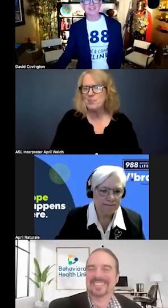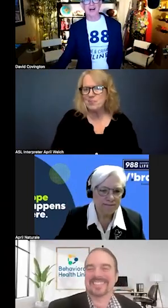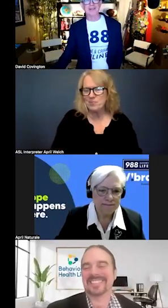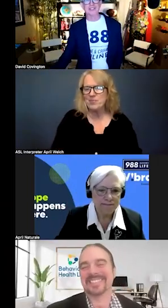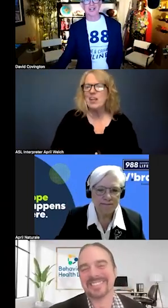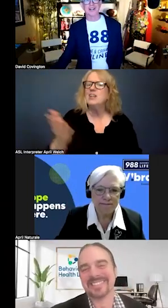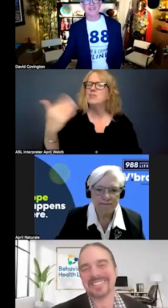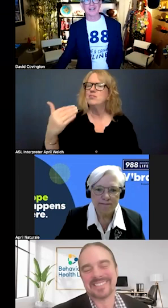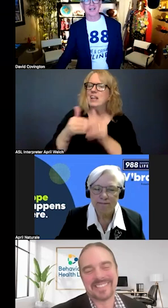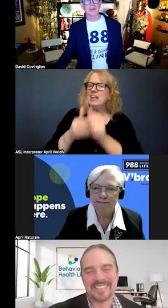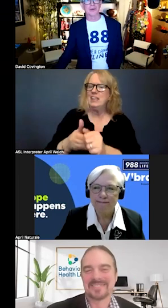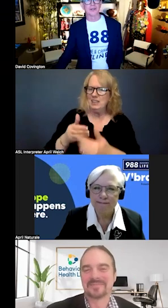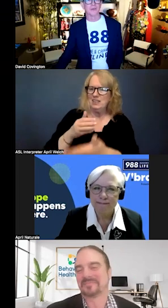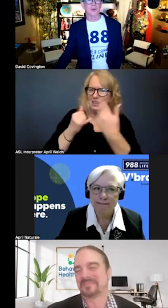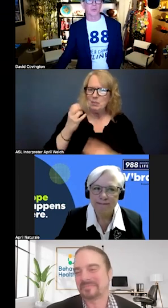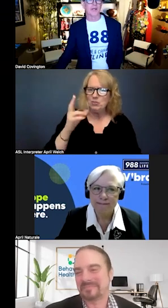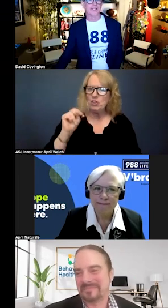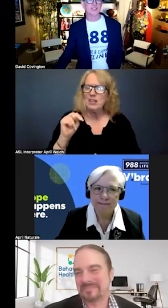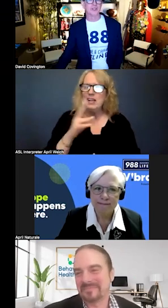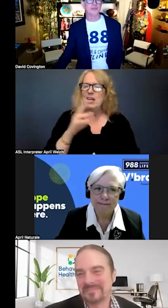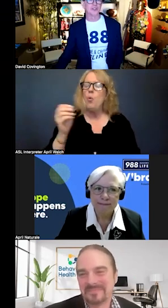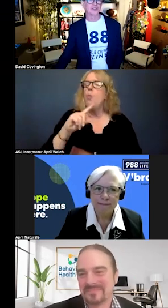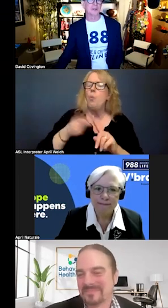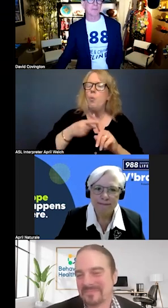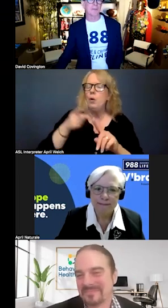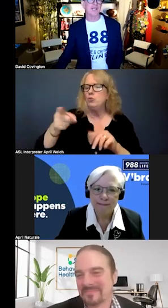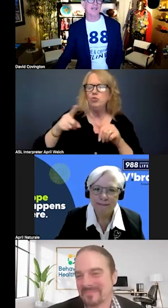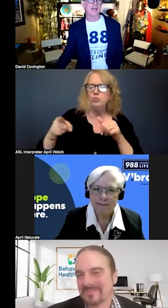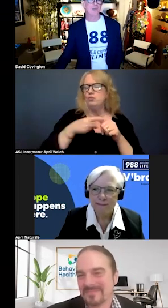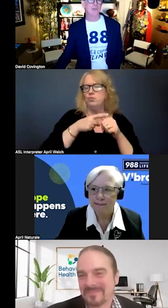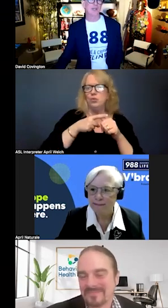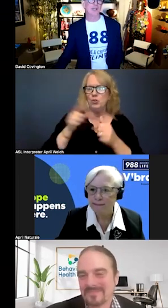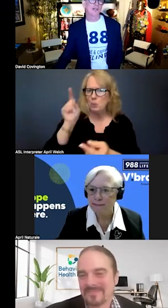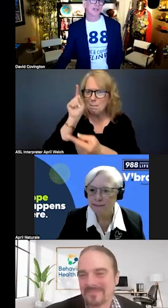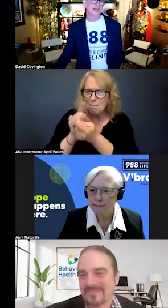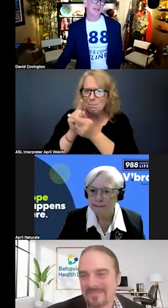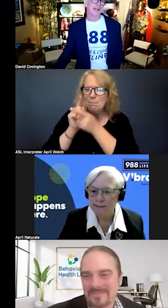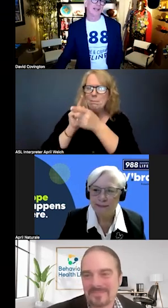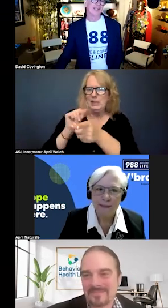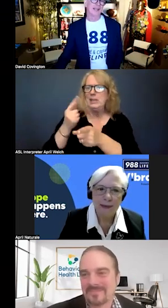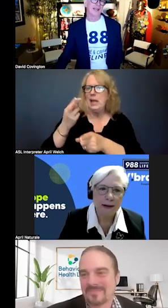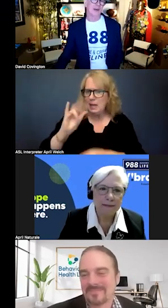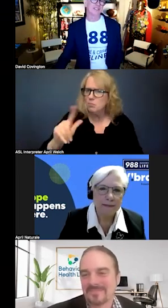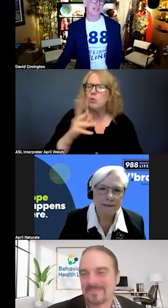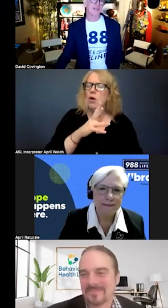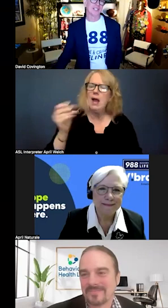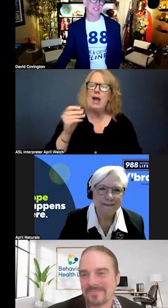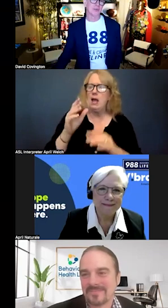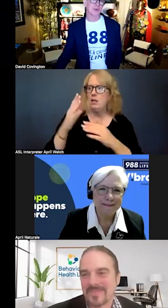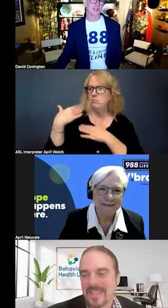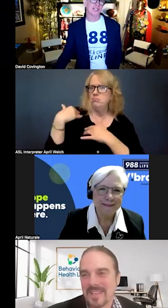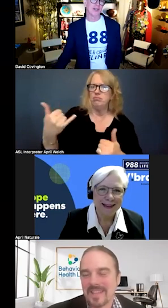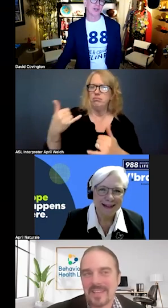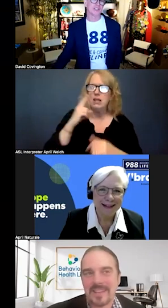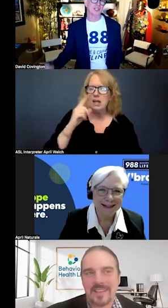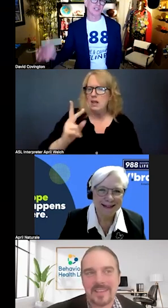lead us off here, John. When did you first meet April? And how has that relationship